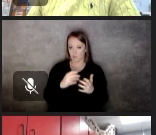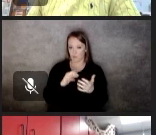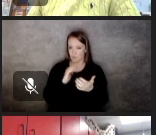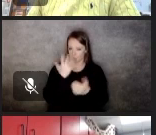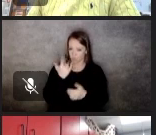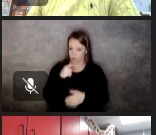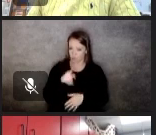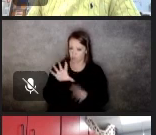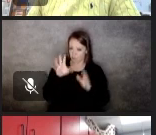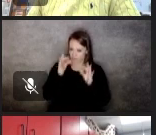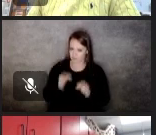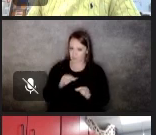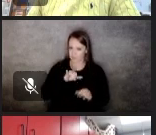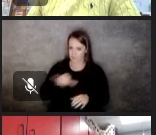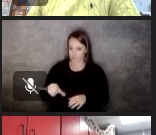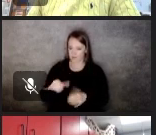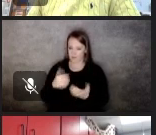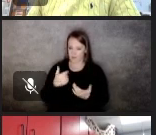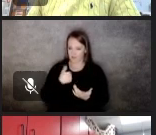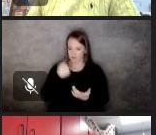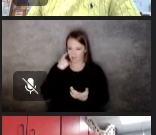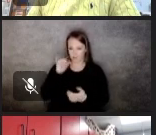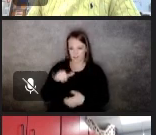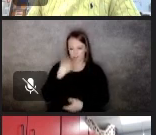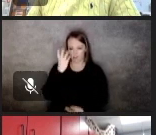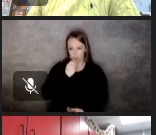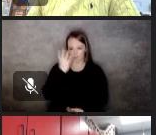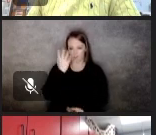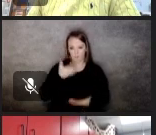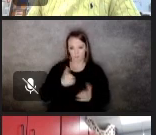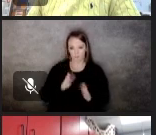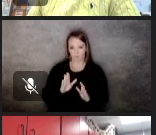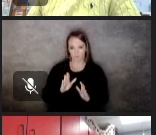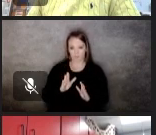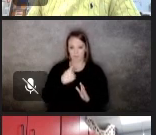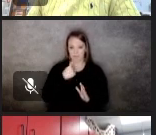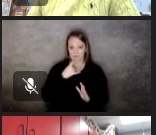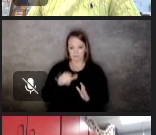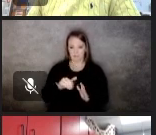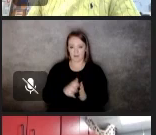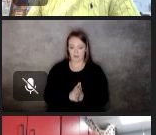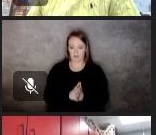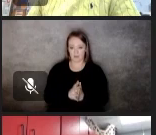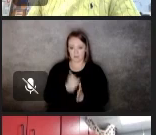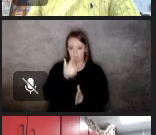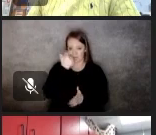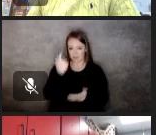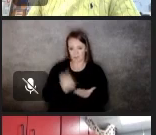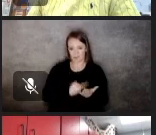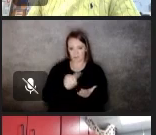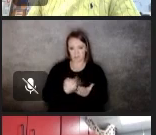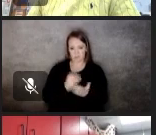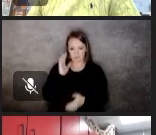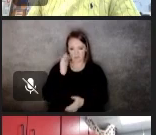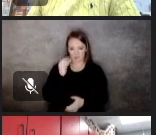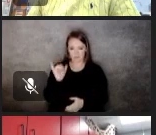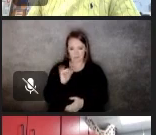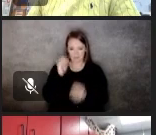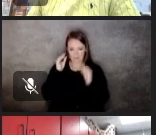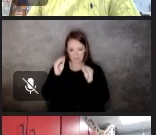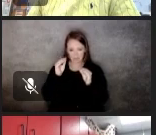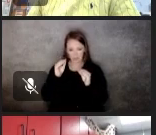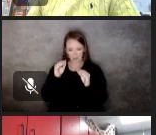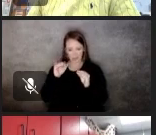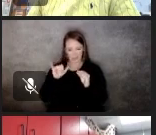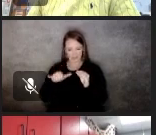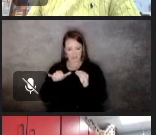that is a really beautiful way to put that, because it does sometimes seem like teaching is a dark place. And so by shining a light